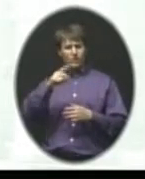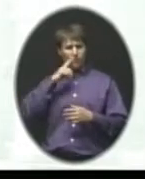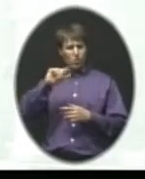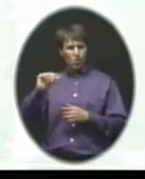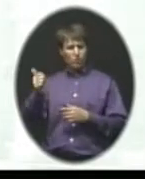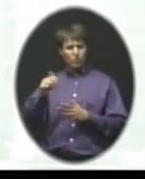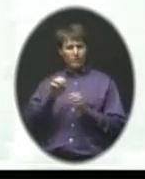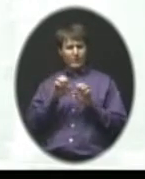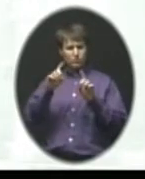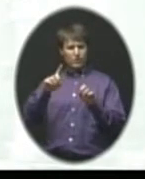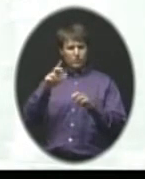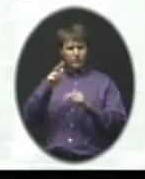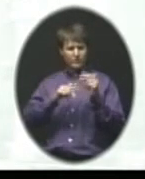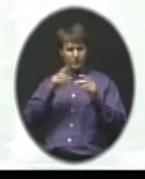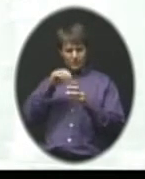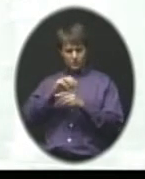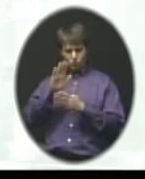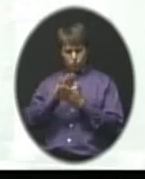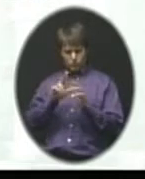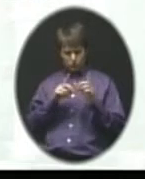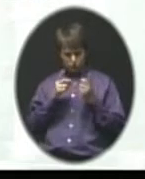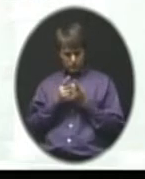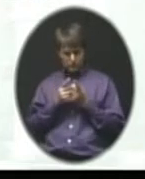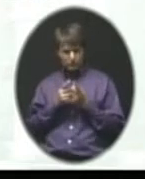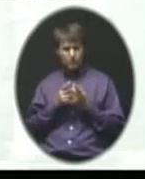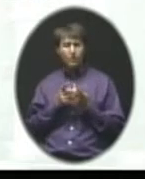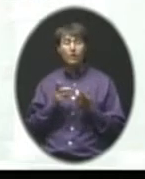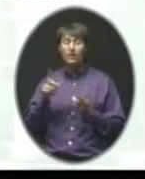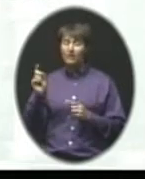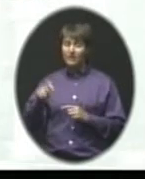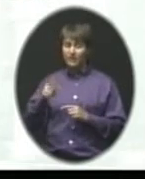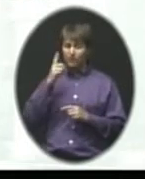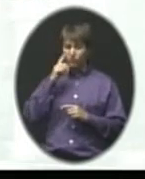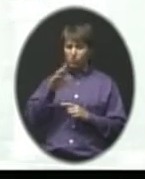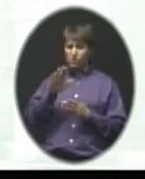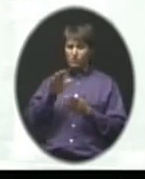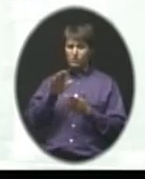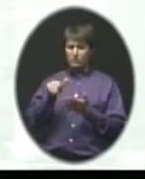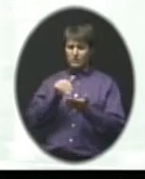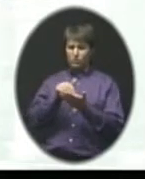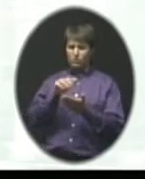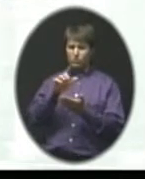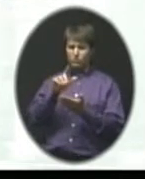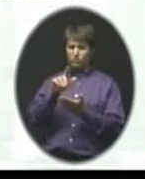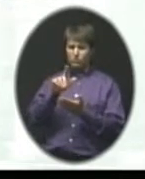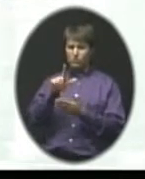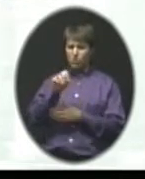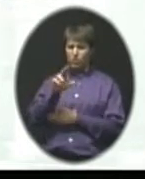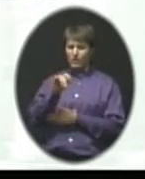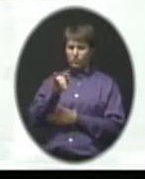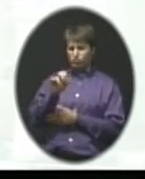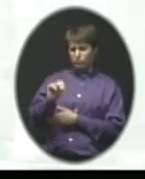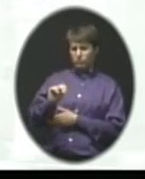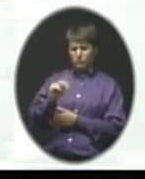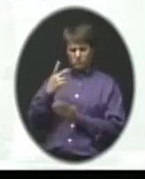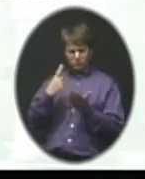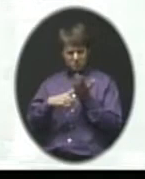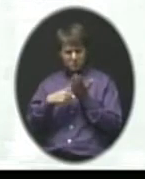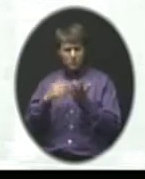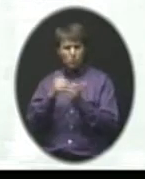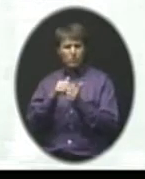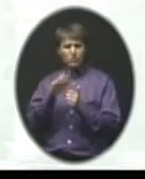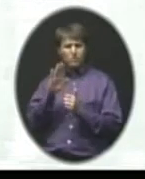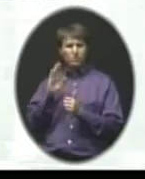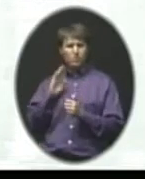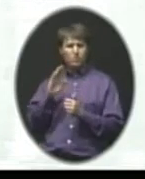alternative education facility in the district. And the need is for a central location that was discussed thoroughly with the bond